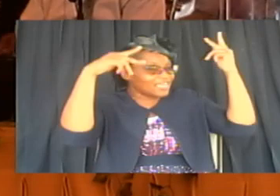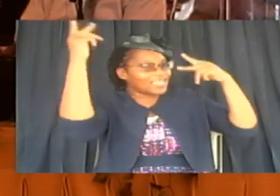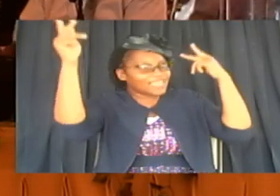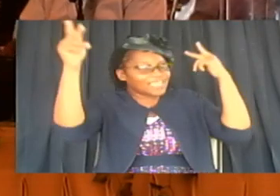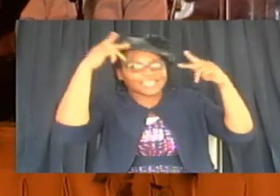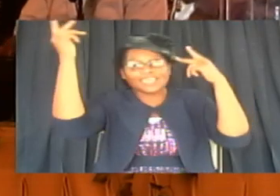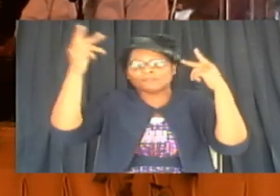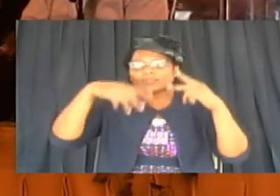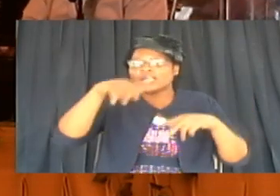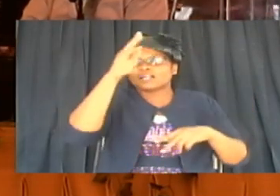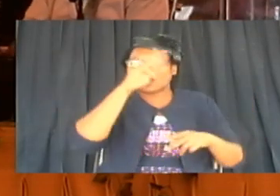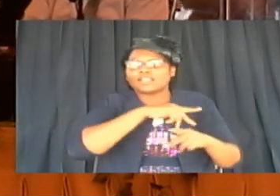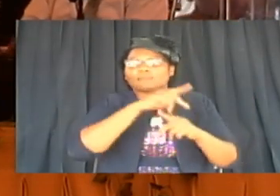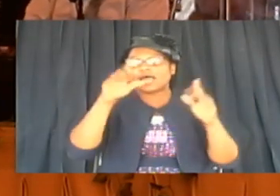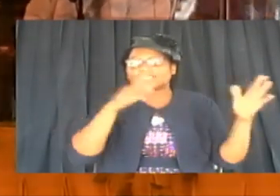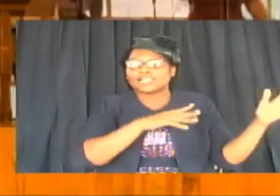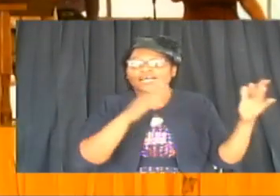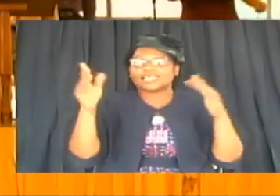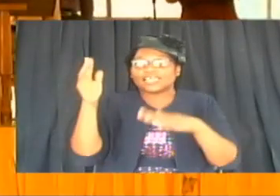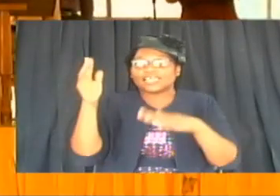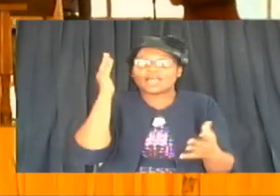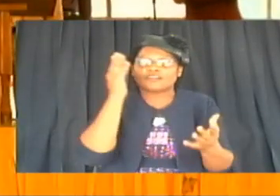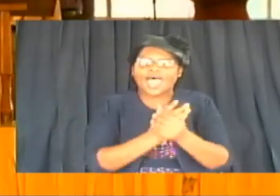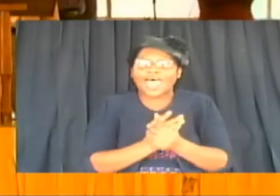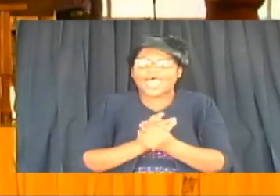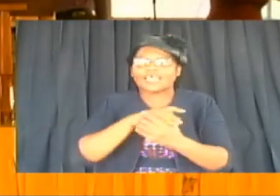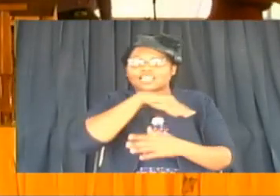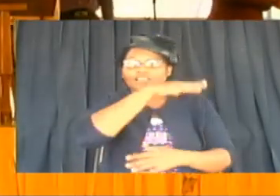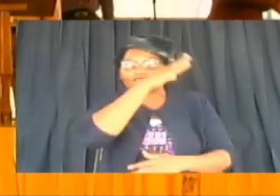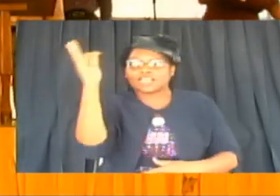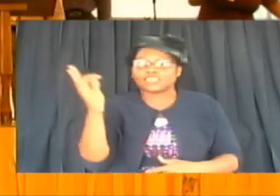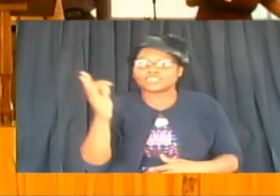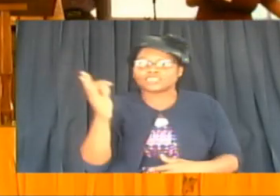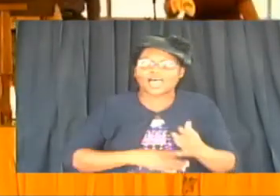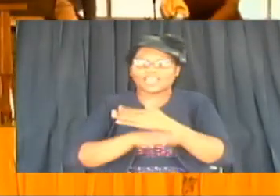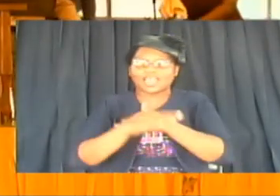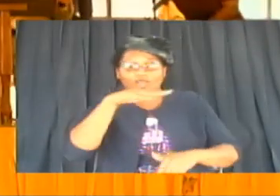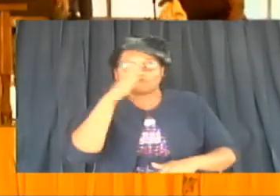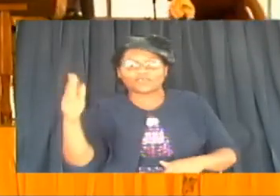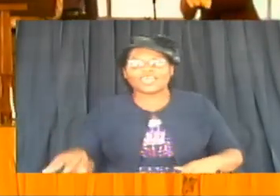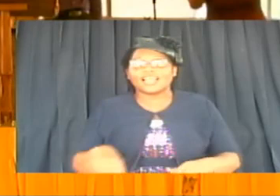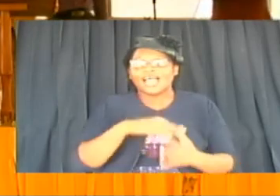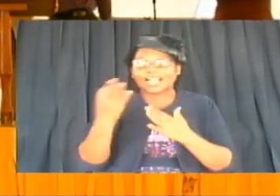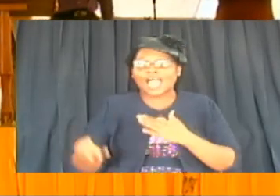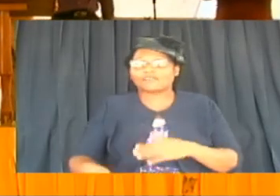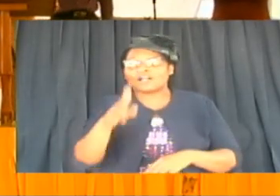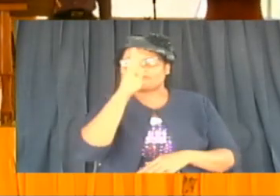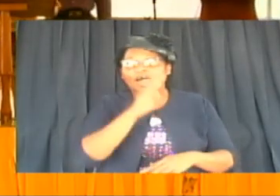Victory, when the battle is in our hands, the Christian never fails.